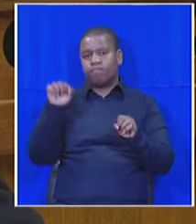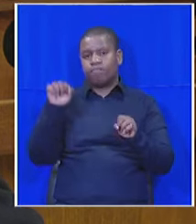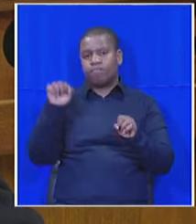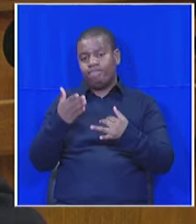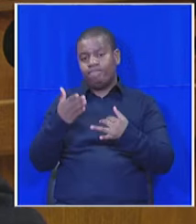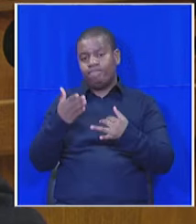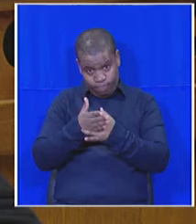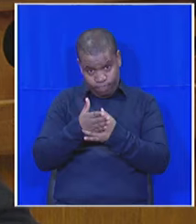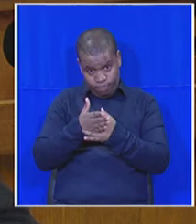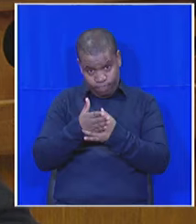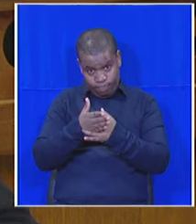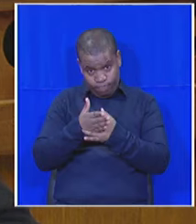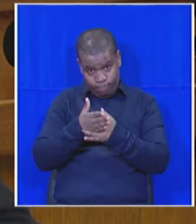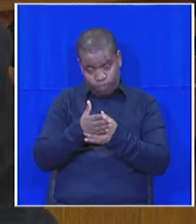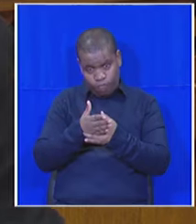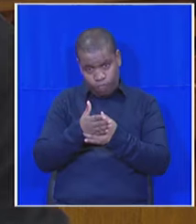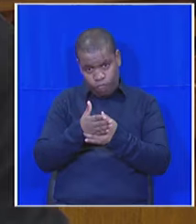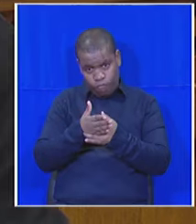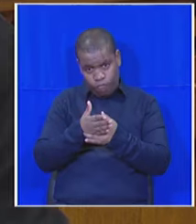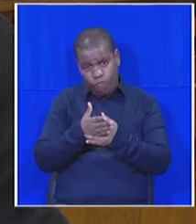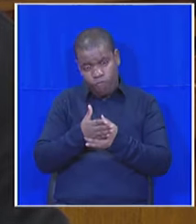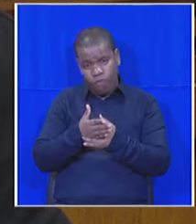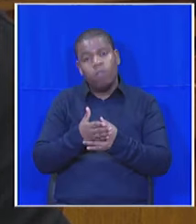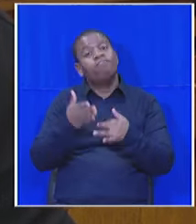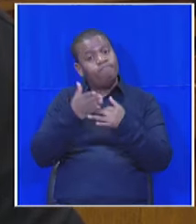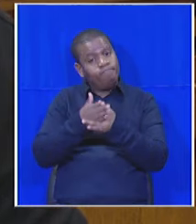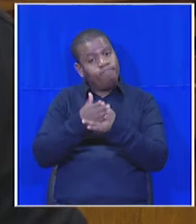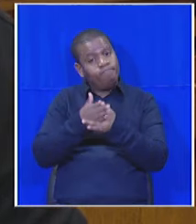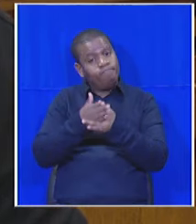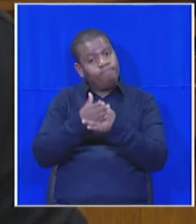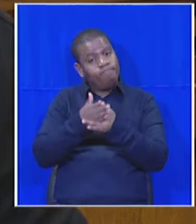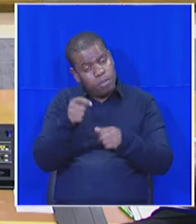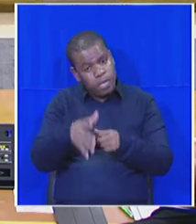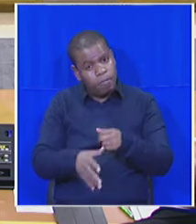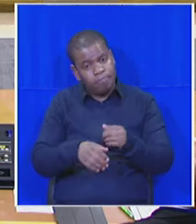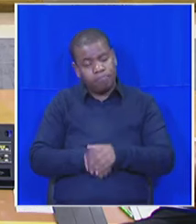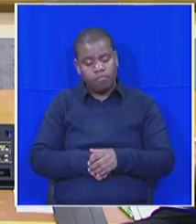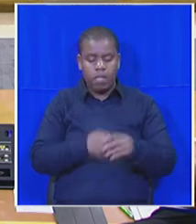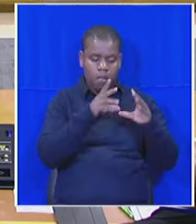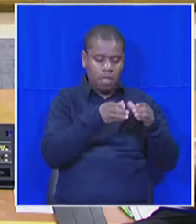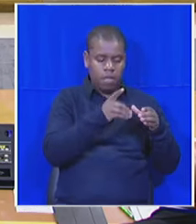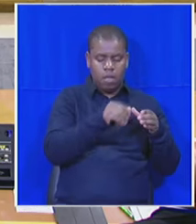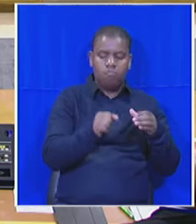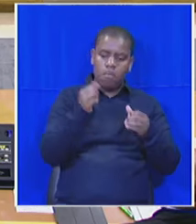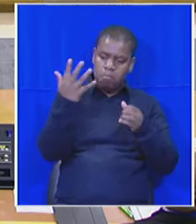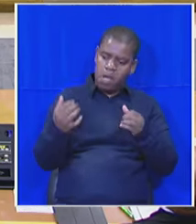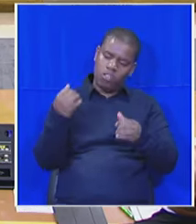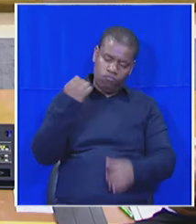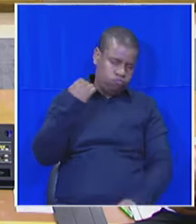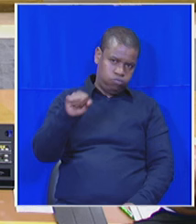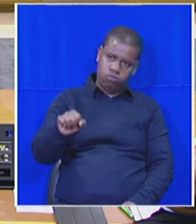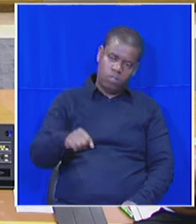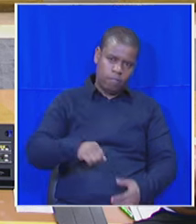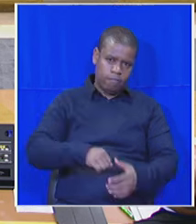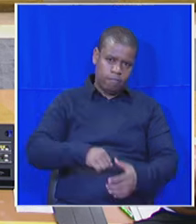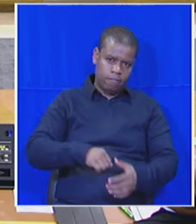or the many interventions that are required to resolve this dysfunctionality. The DA cannot support this budget. Honourable Speaker,